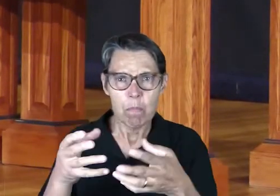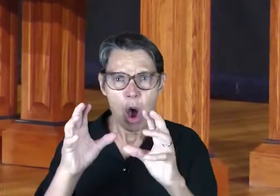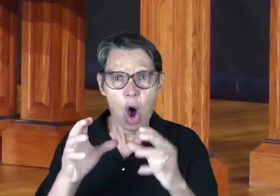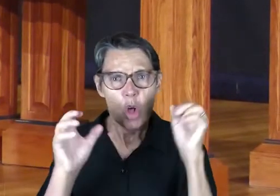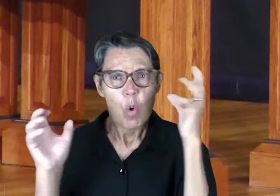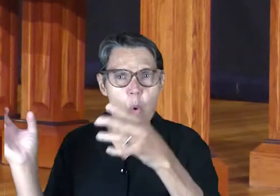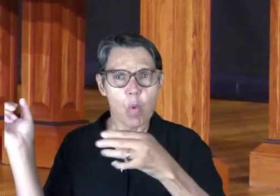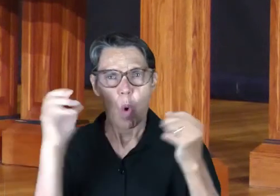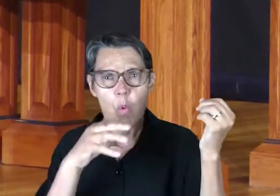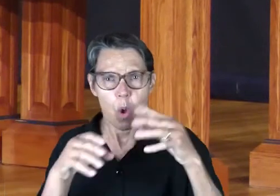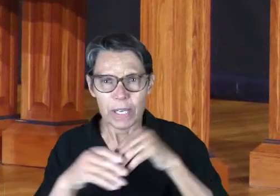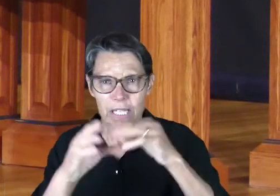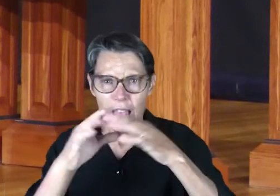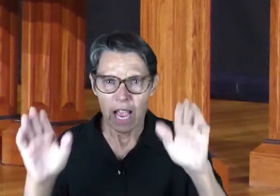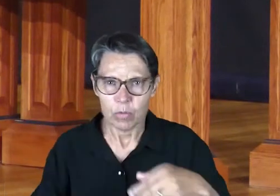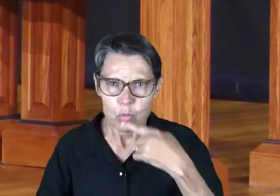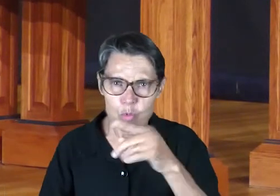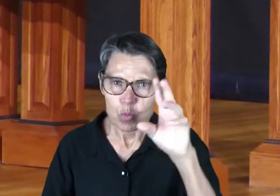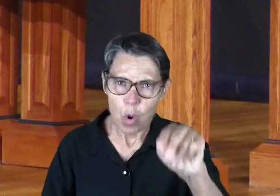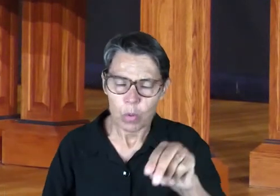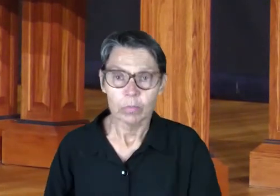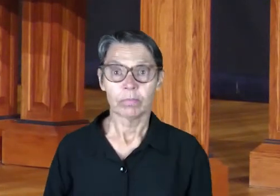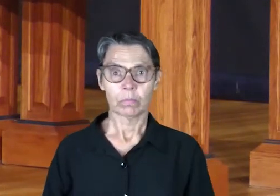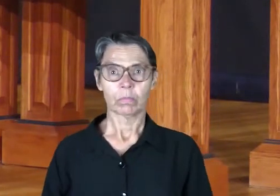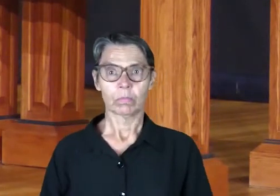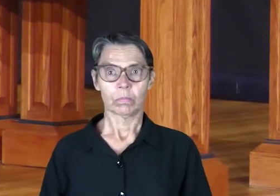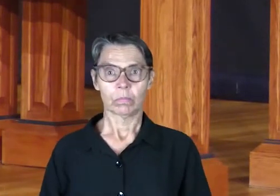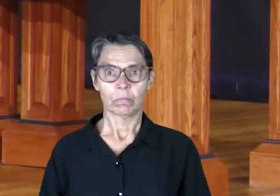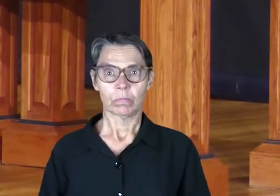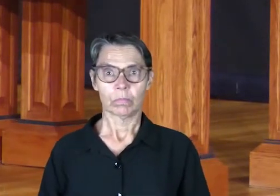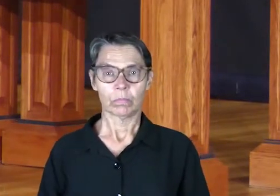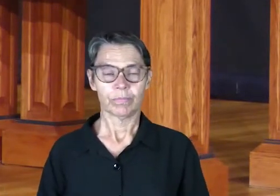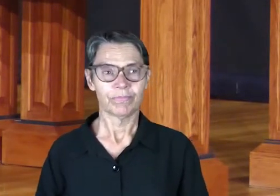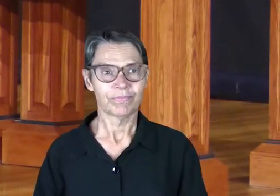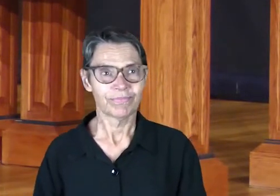Who decided to play ball in the house when we told you not to?